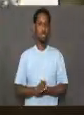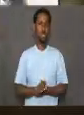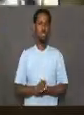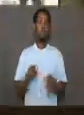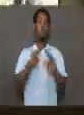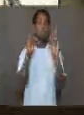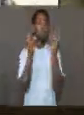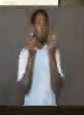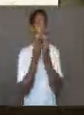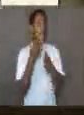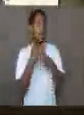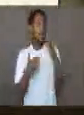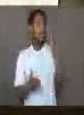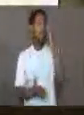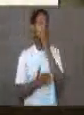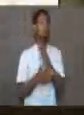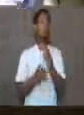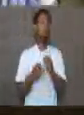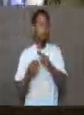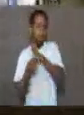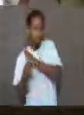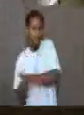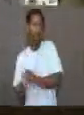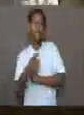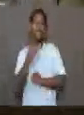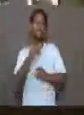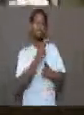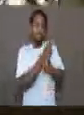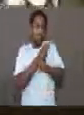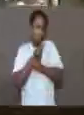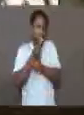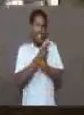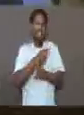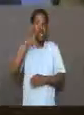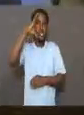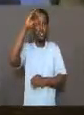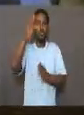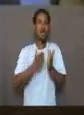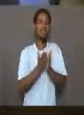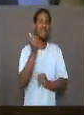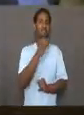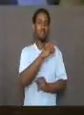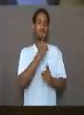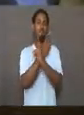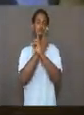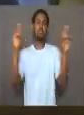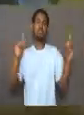was established to enforce and protect human rights and